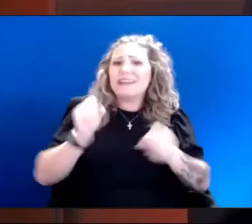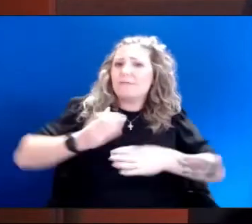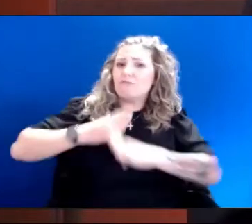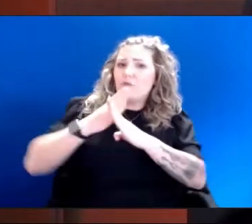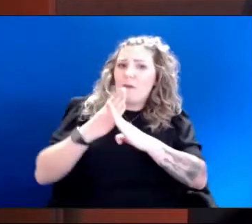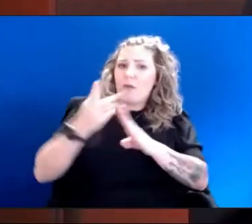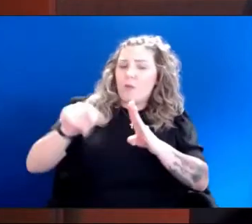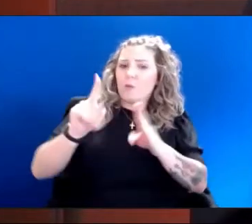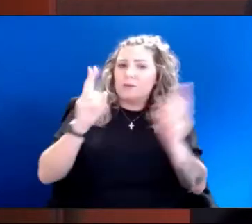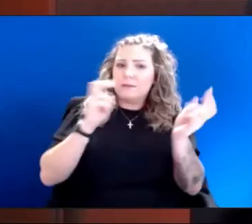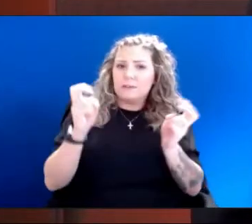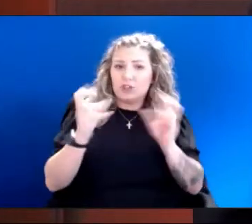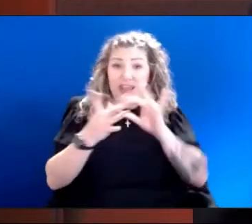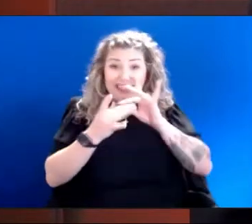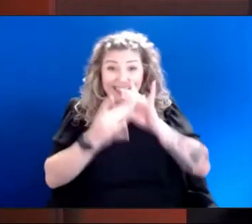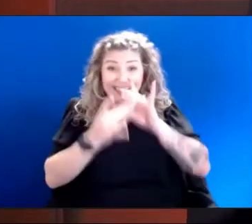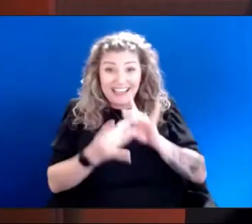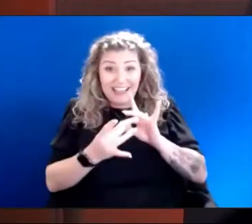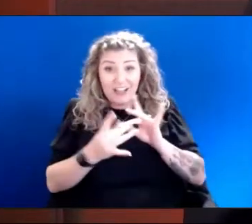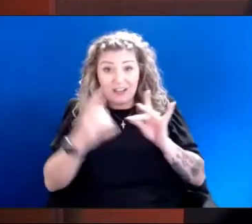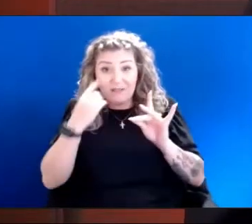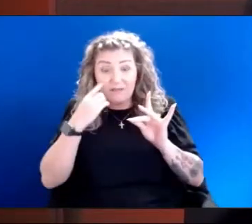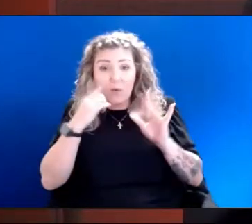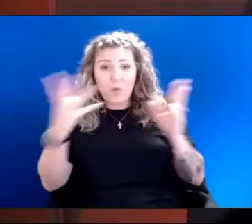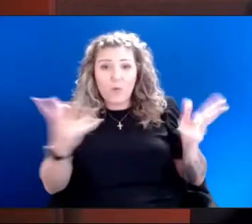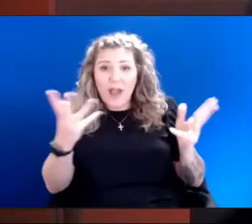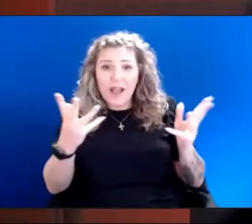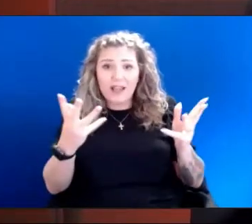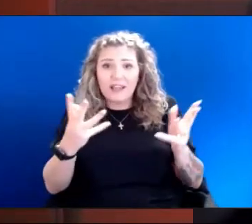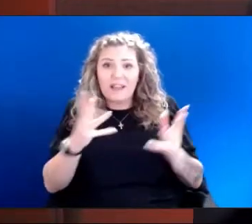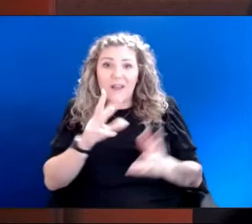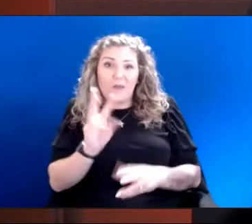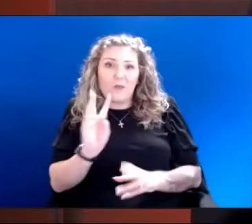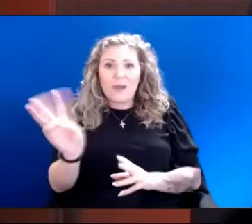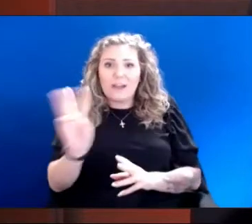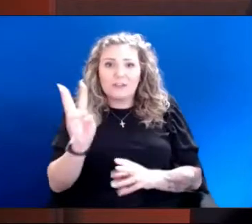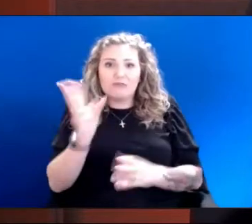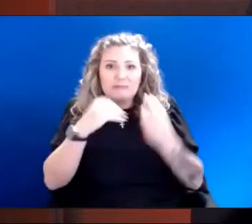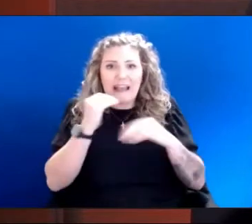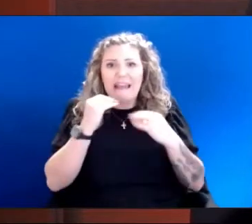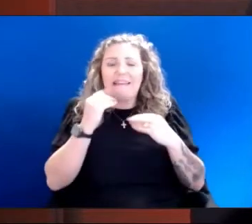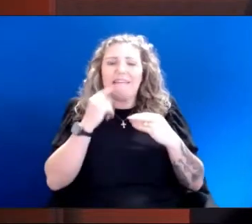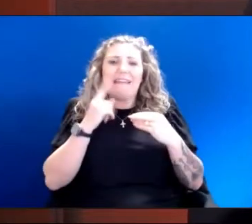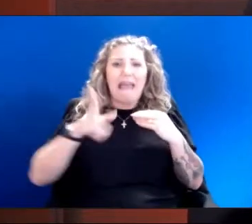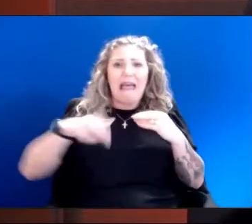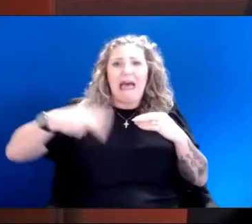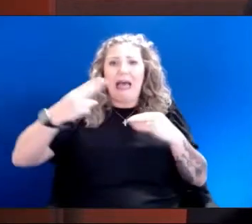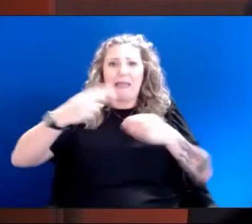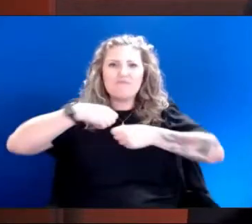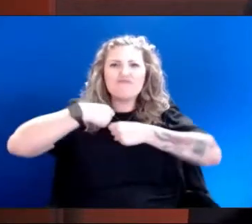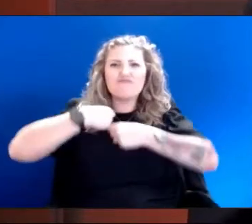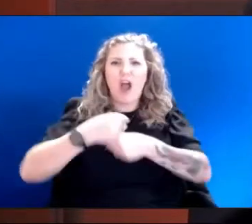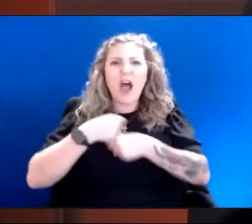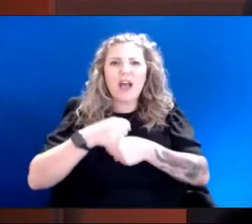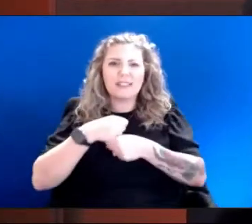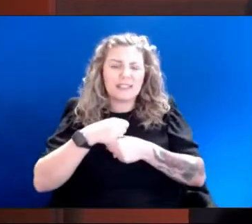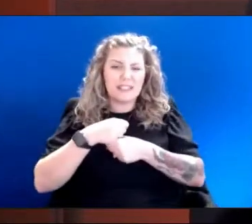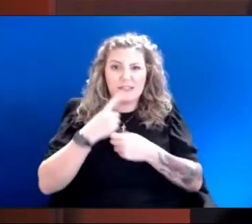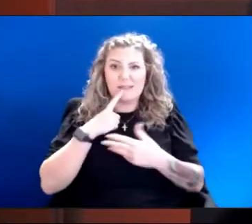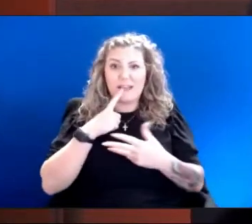that are linked to the Western diet, the highly ultra-processed food, which means 5 or more ingredients in the